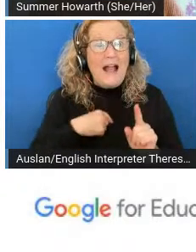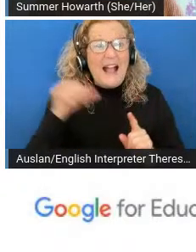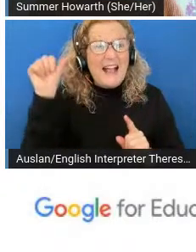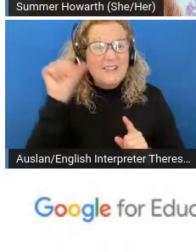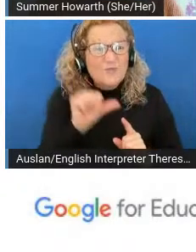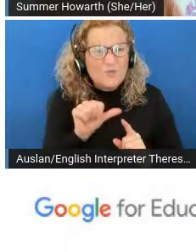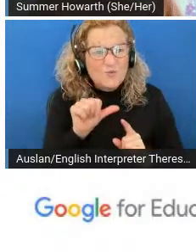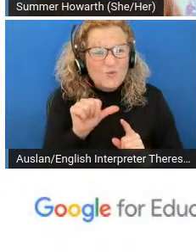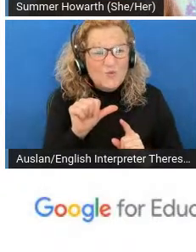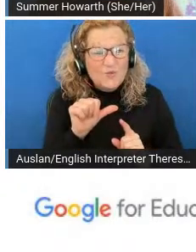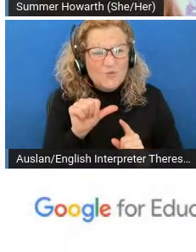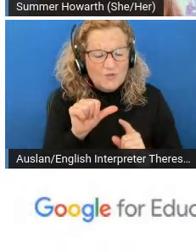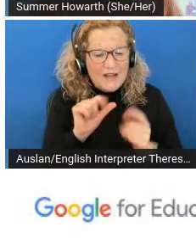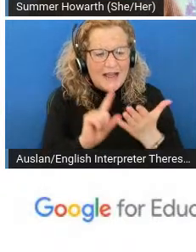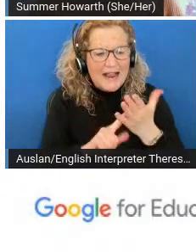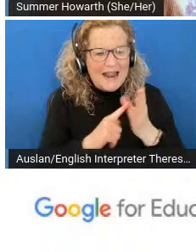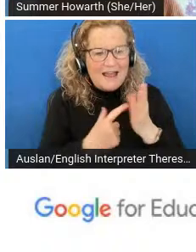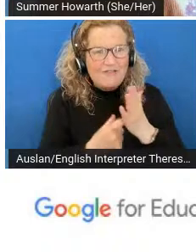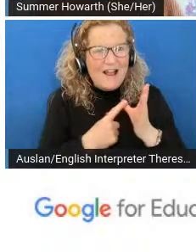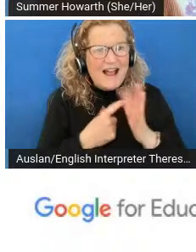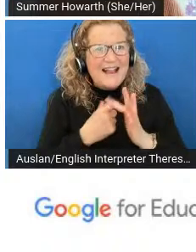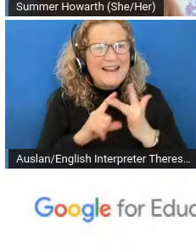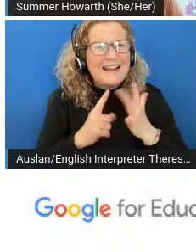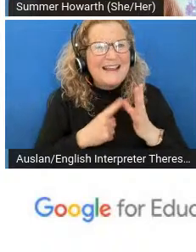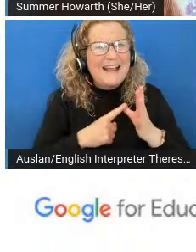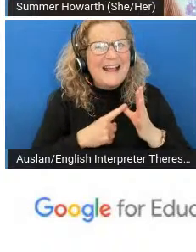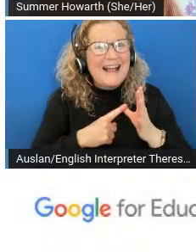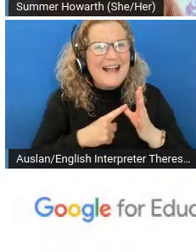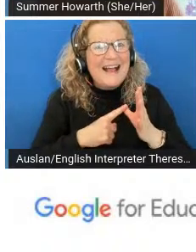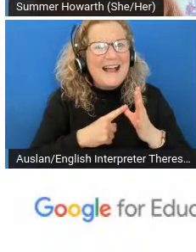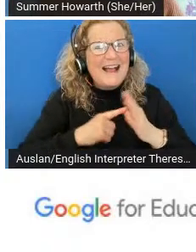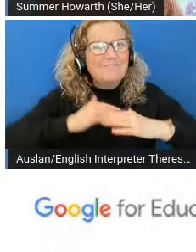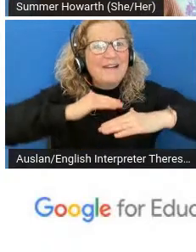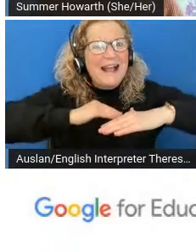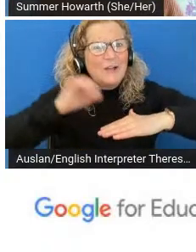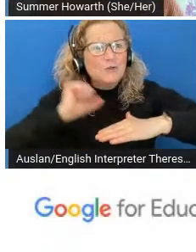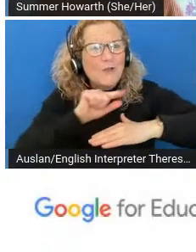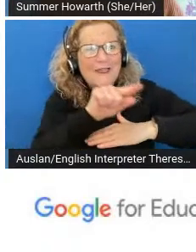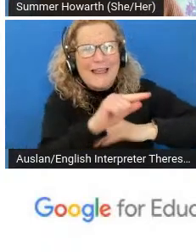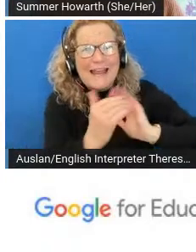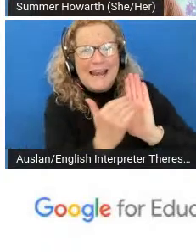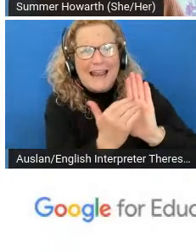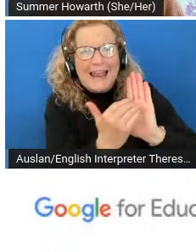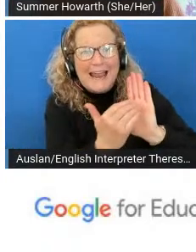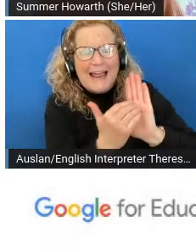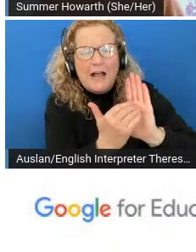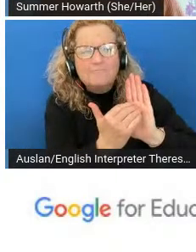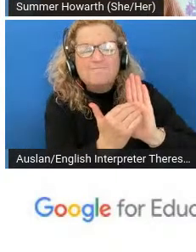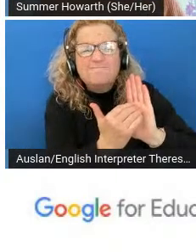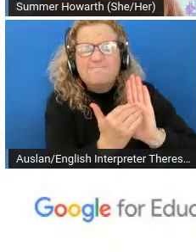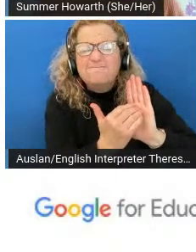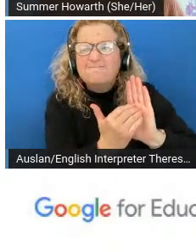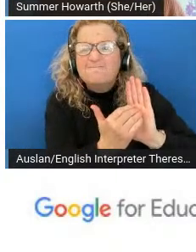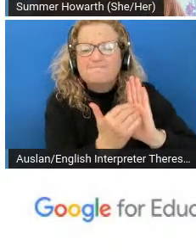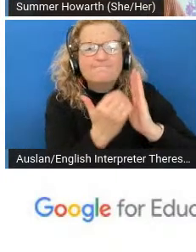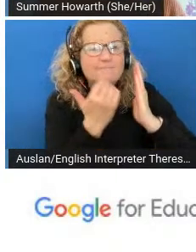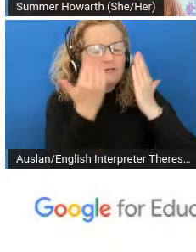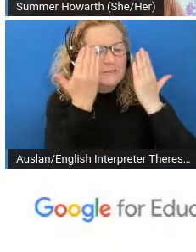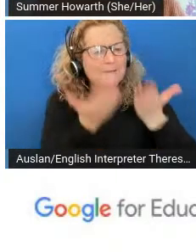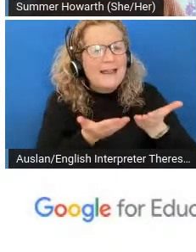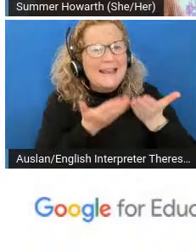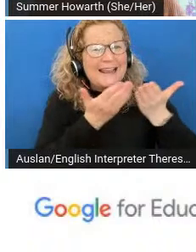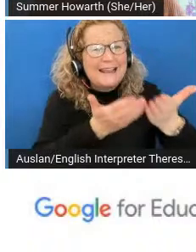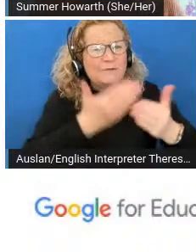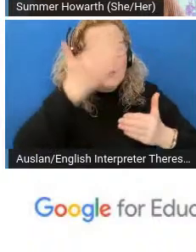Larrakia land at the moment, and obviously pay my respects to elders of our Northern Territory, emerging